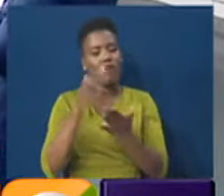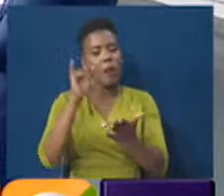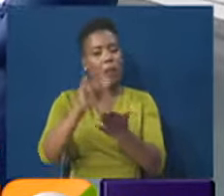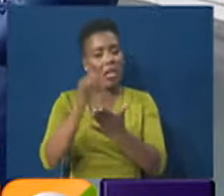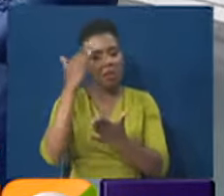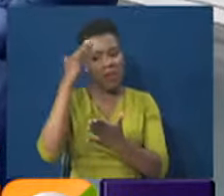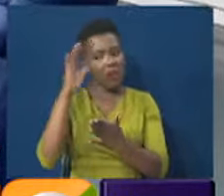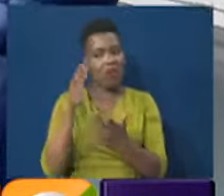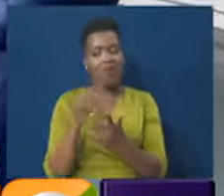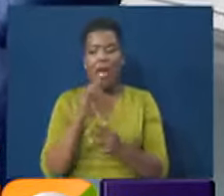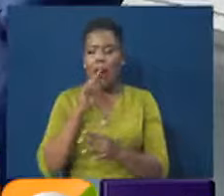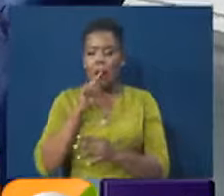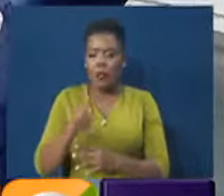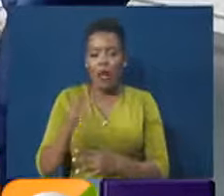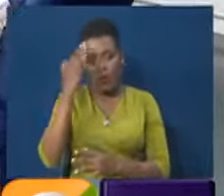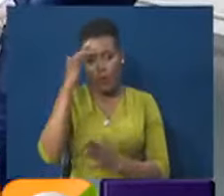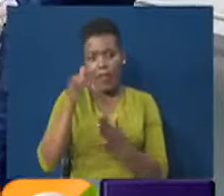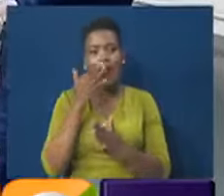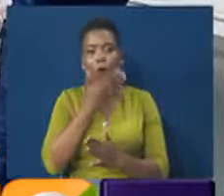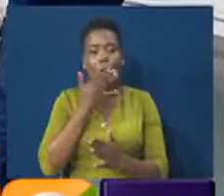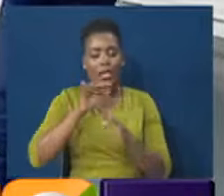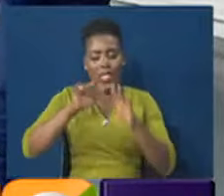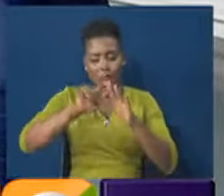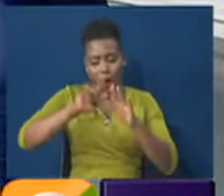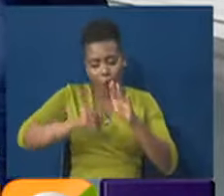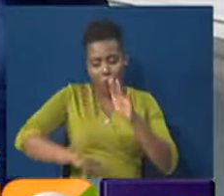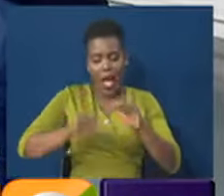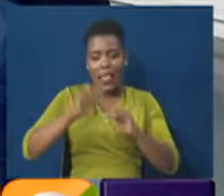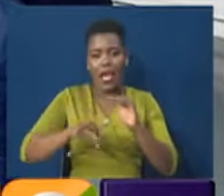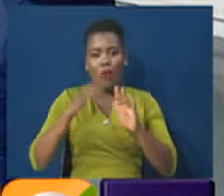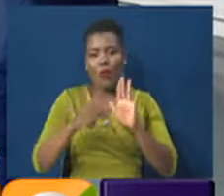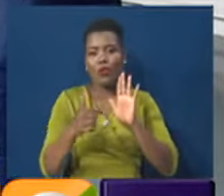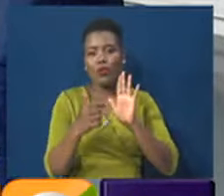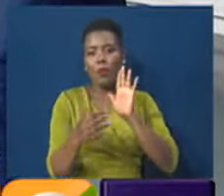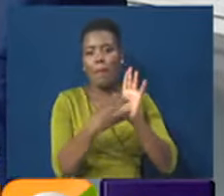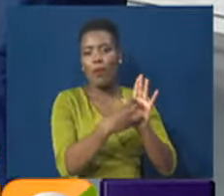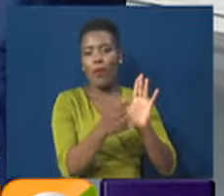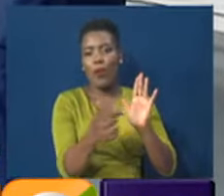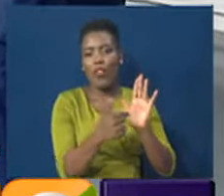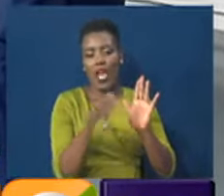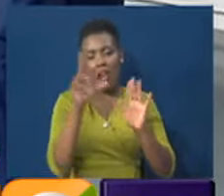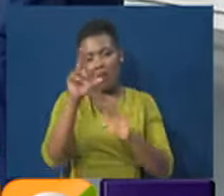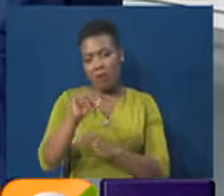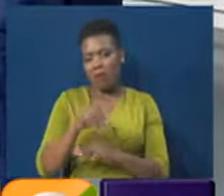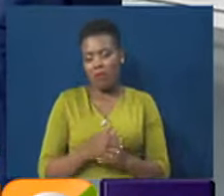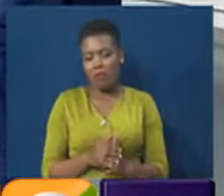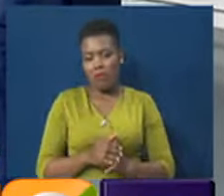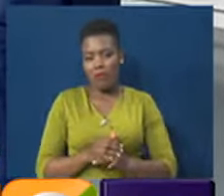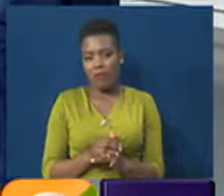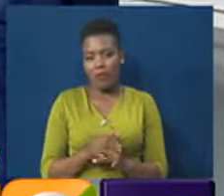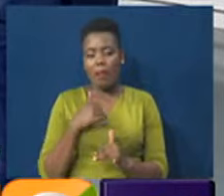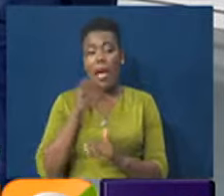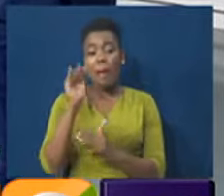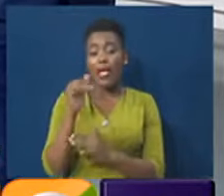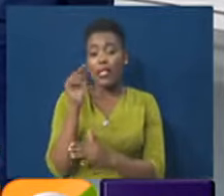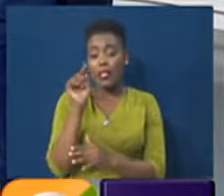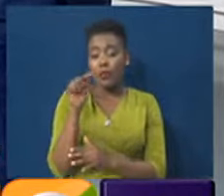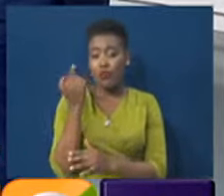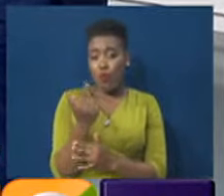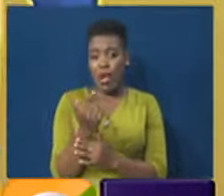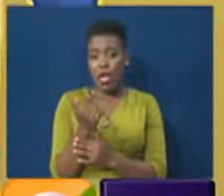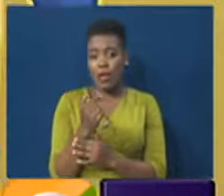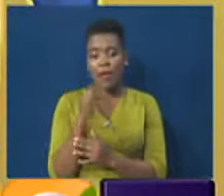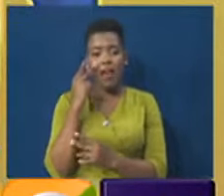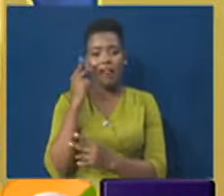I know for sure that edible oil is much, much lower than that. But anyway, I digress. I'm just asking you, because I've